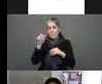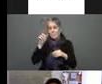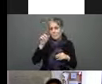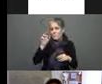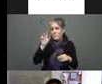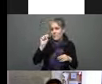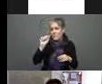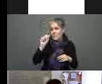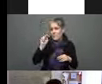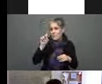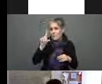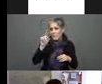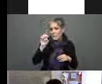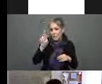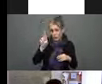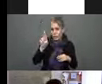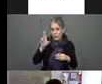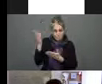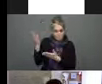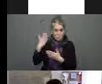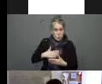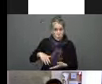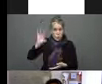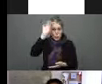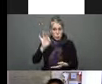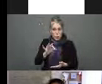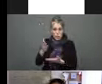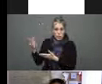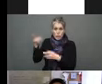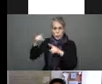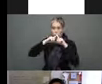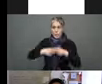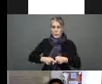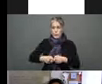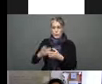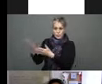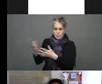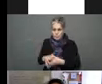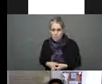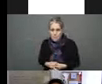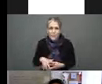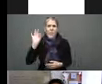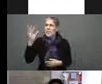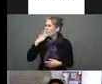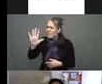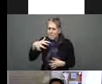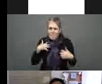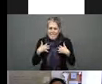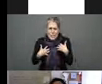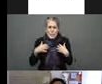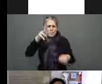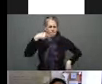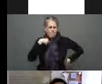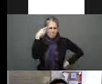you may unmute yourself and ask your question. Thank you. Very interesting. I'm wondering if you Professor